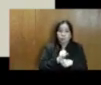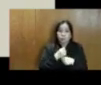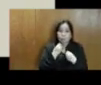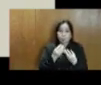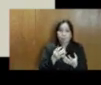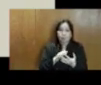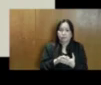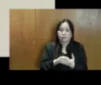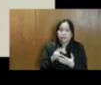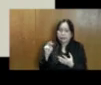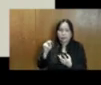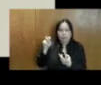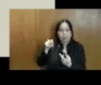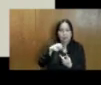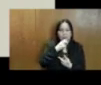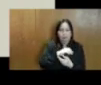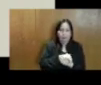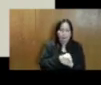the dirty sector.